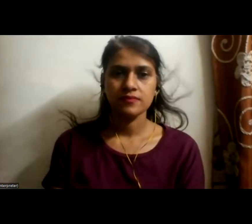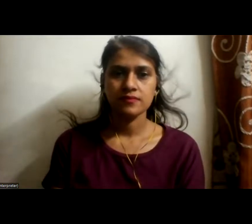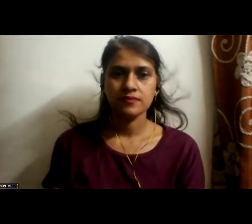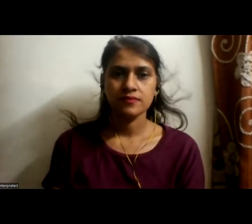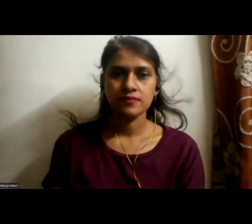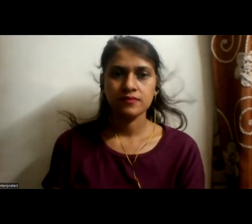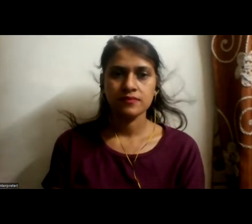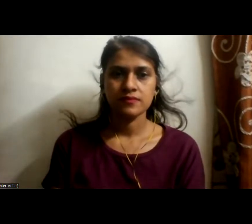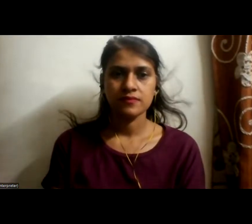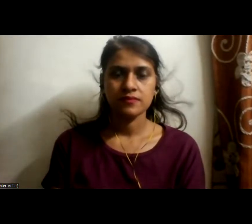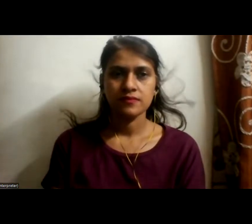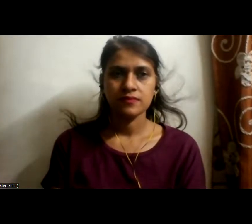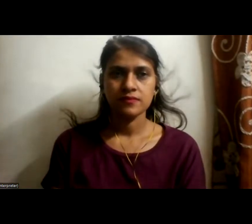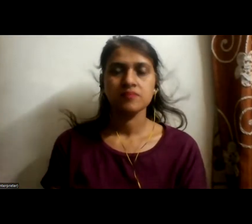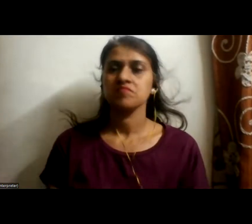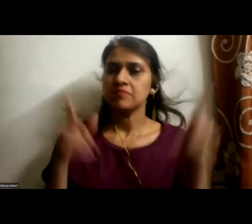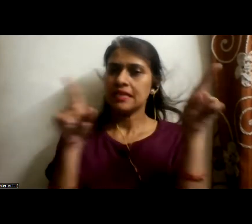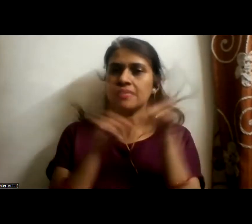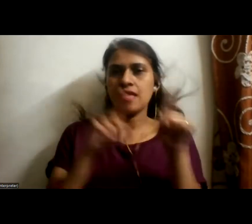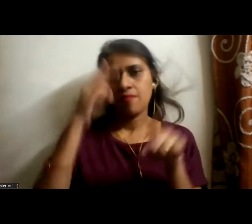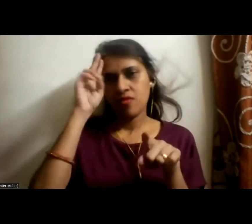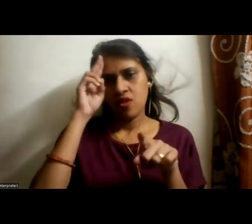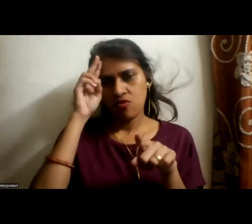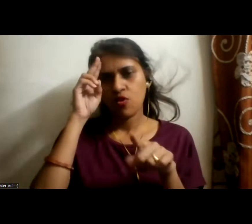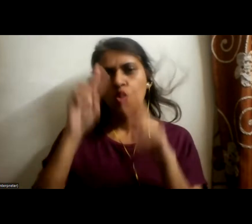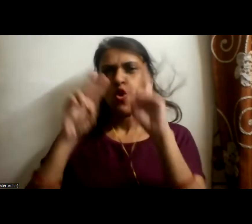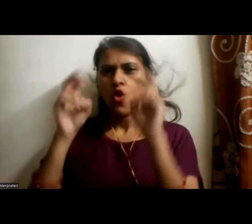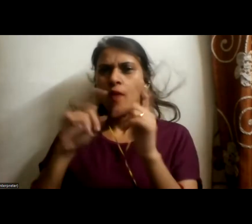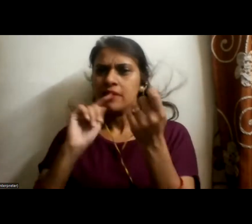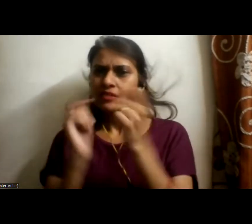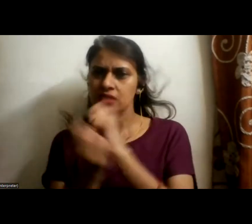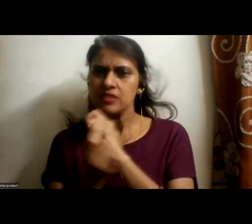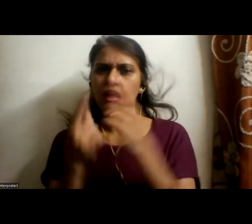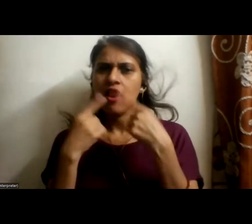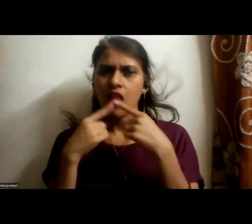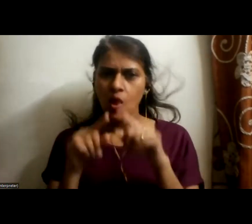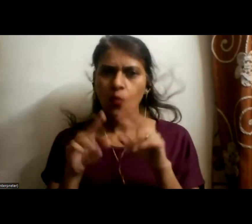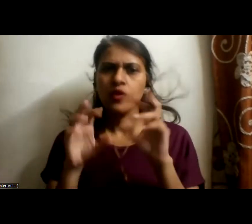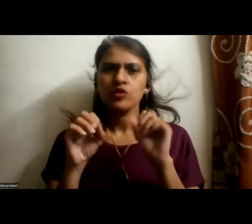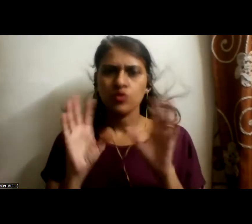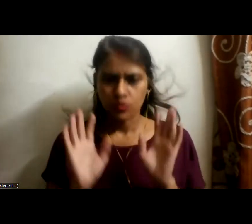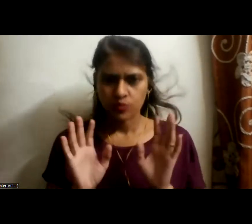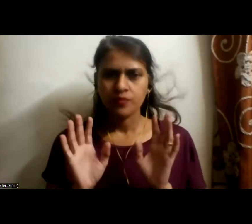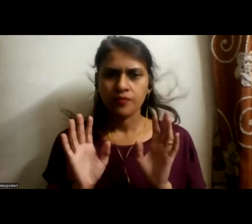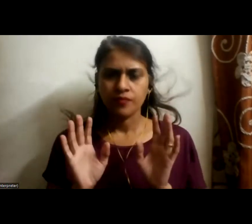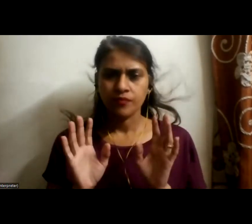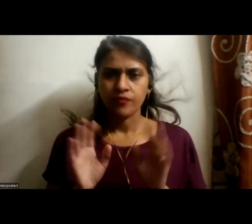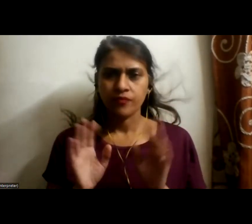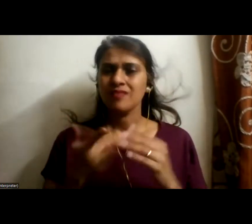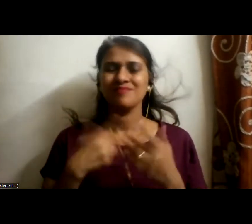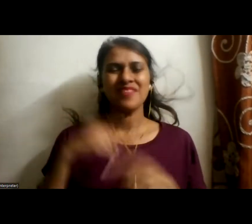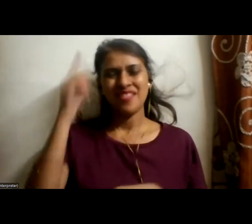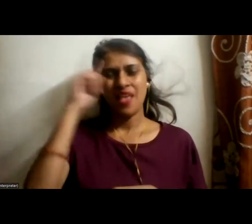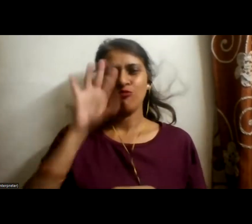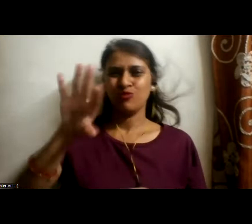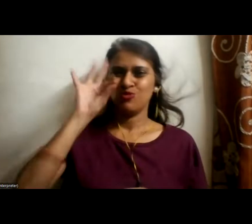Hi, sir. I had the same doubt if we can change the topic because if we are not having enough material